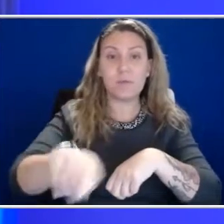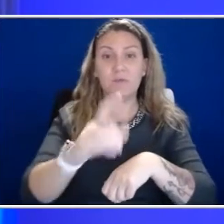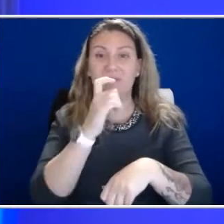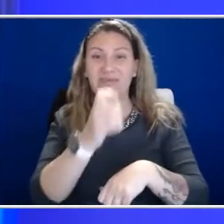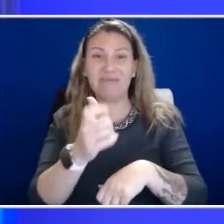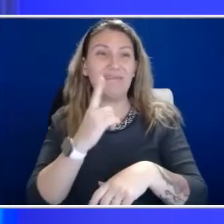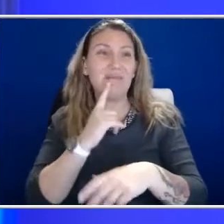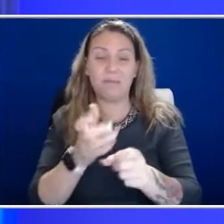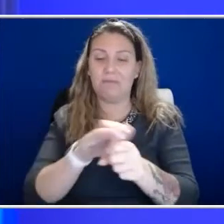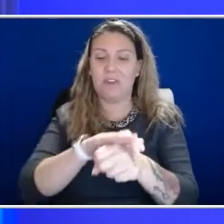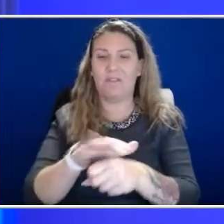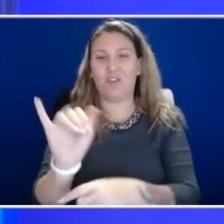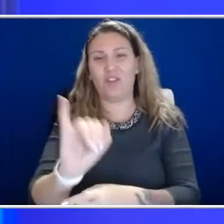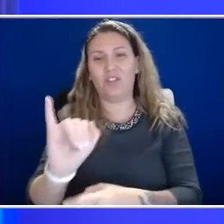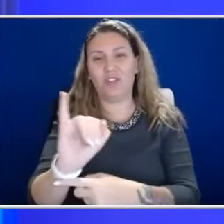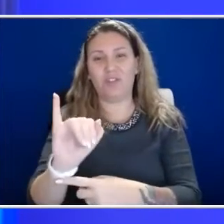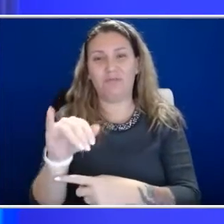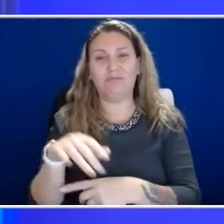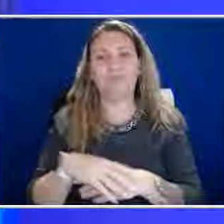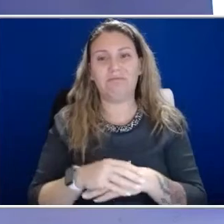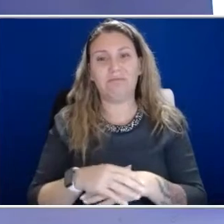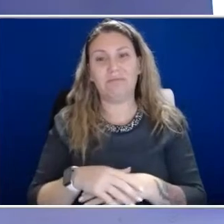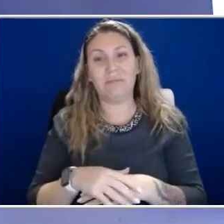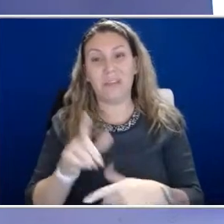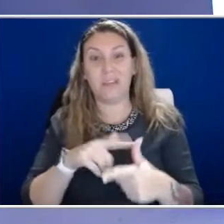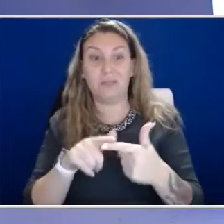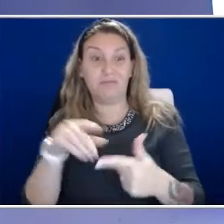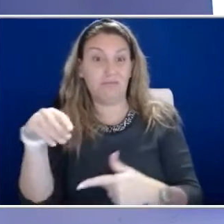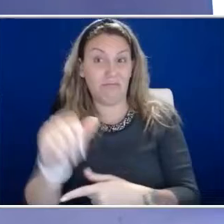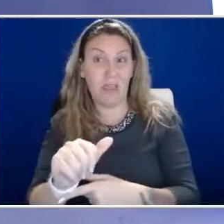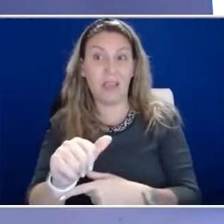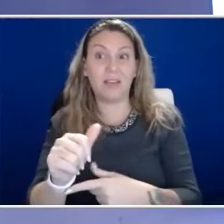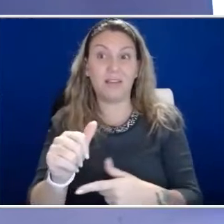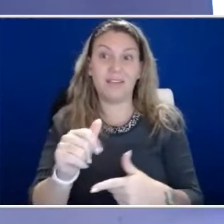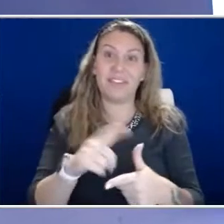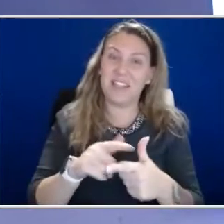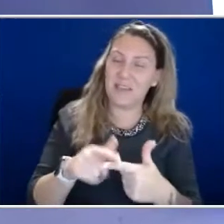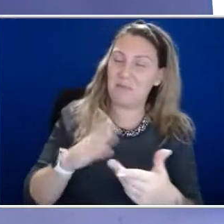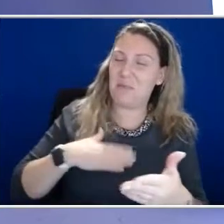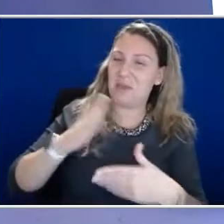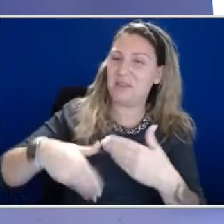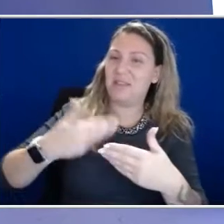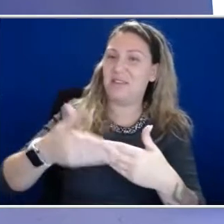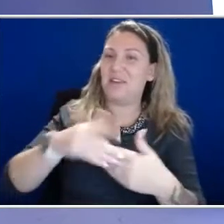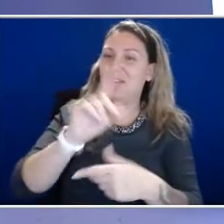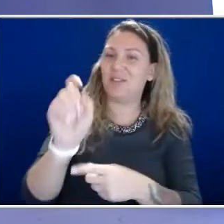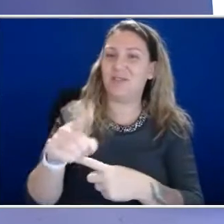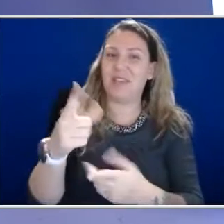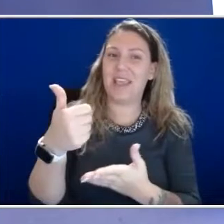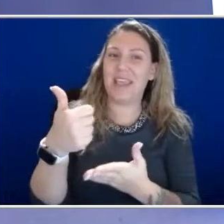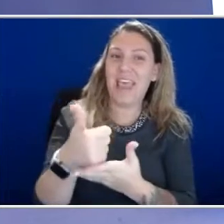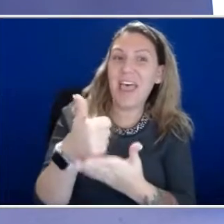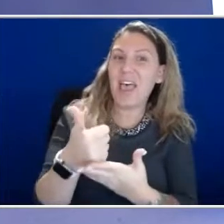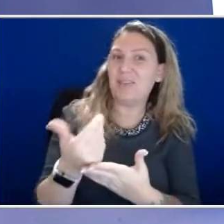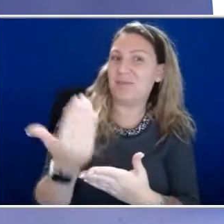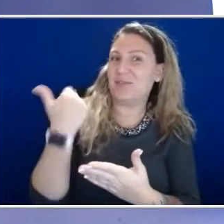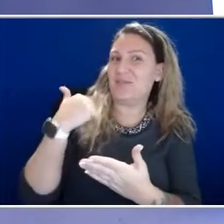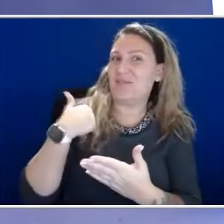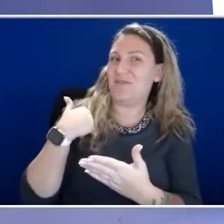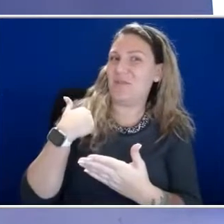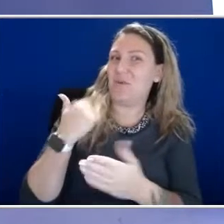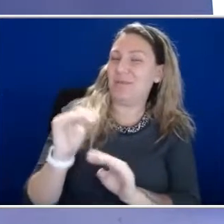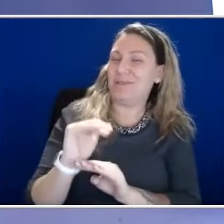insurance and will have to be paid. Which then brings me to my next question. It helps to be the former Tonight Show host, Jay Leno, because you don't have to worry